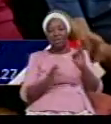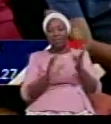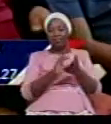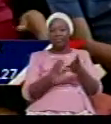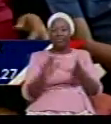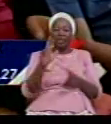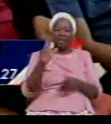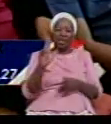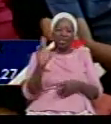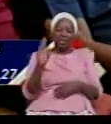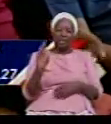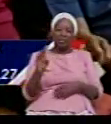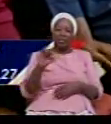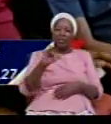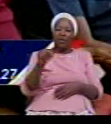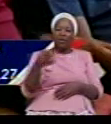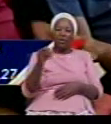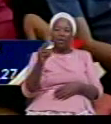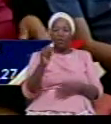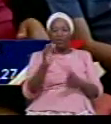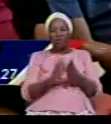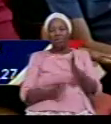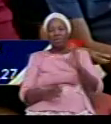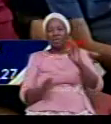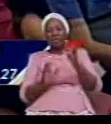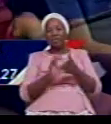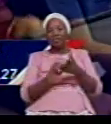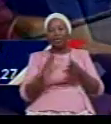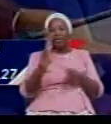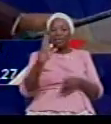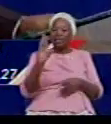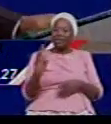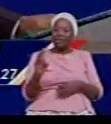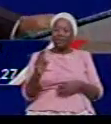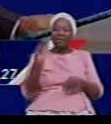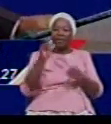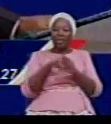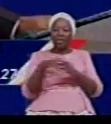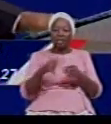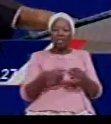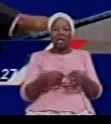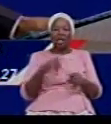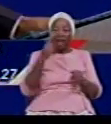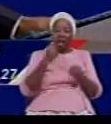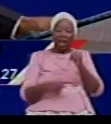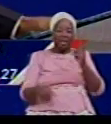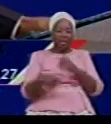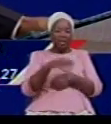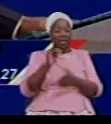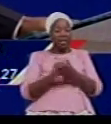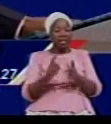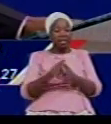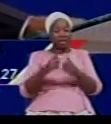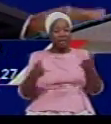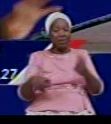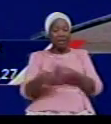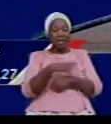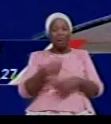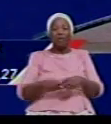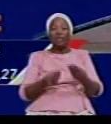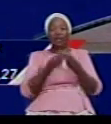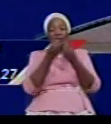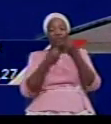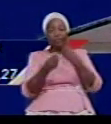37. John chapter 7, verse 37. In the last days, that great day of the